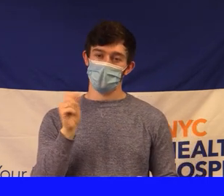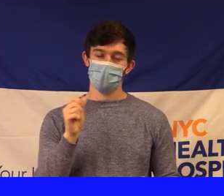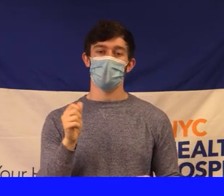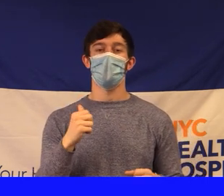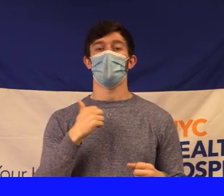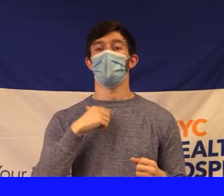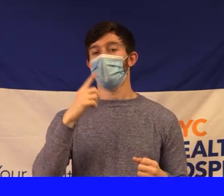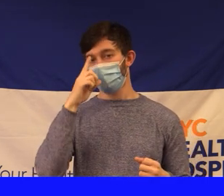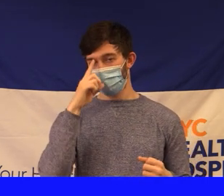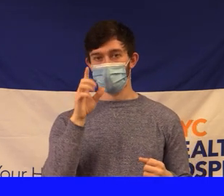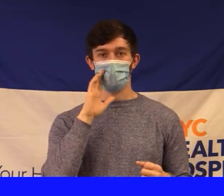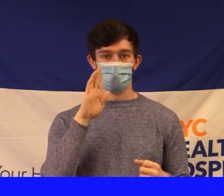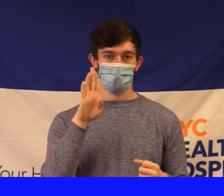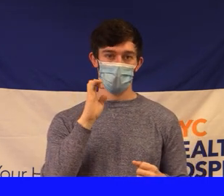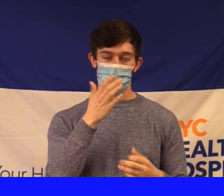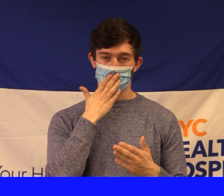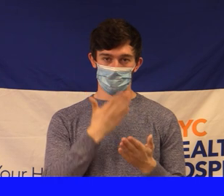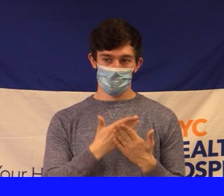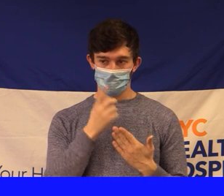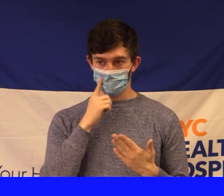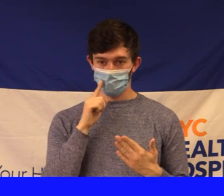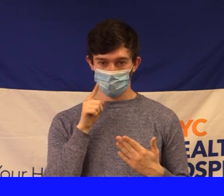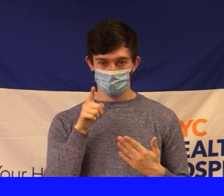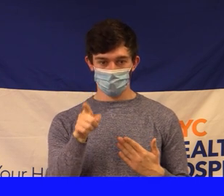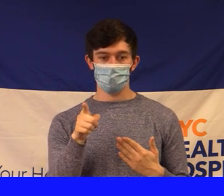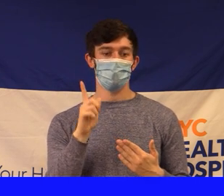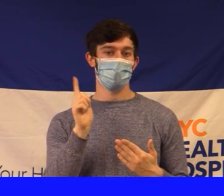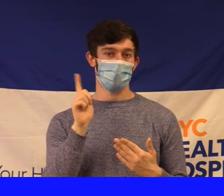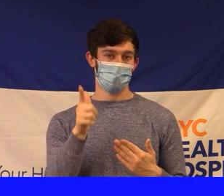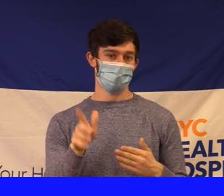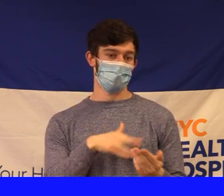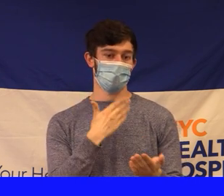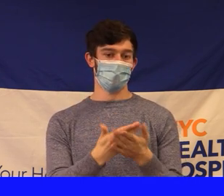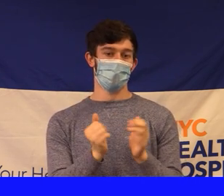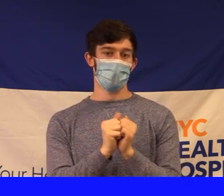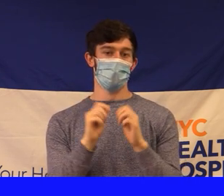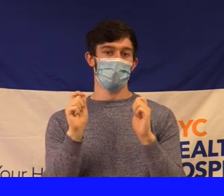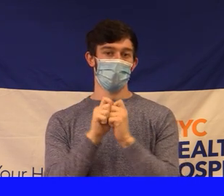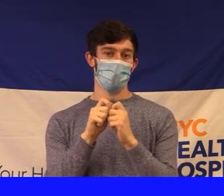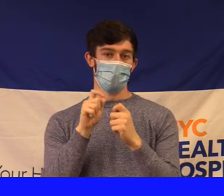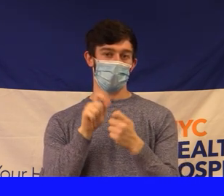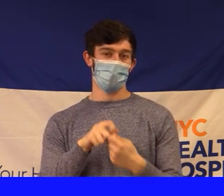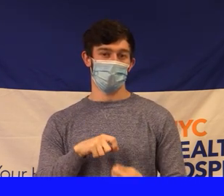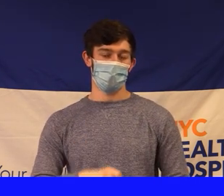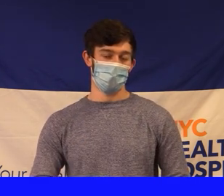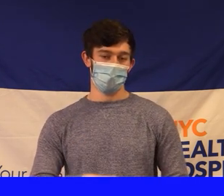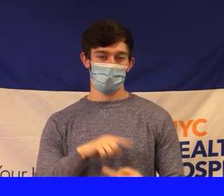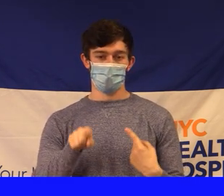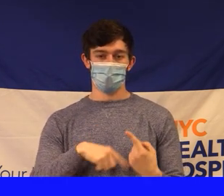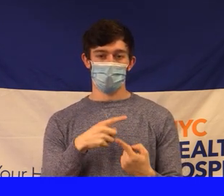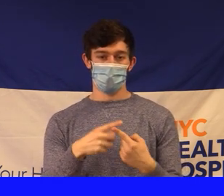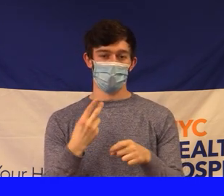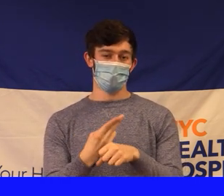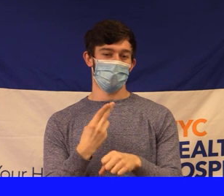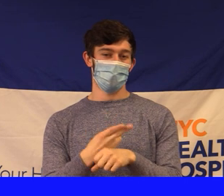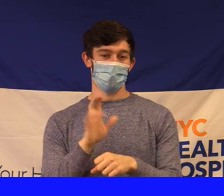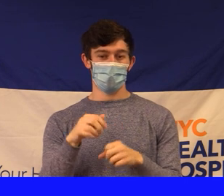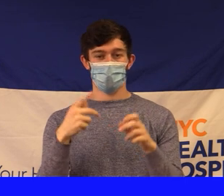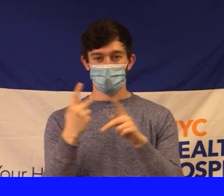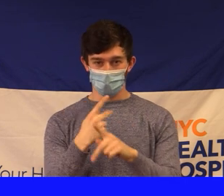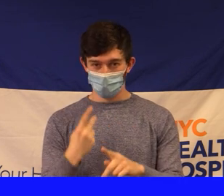it will be good for you to later come with a little bit more detail on the model used for calculating that net